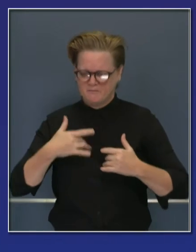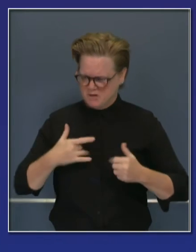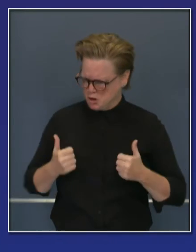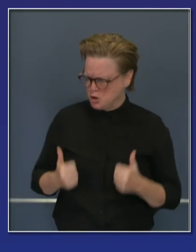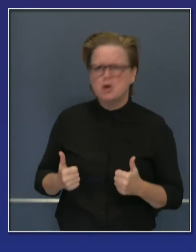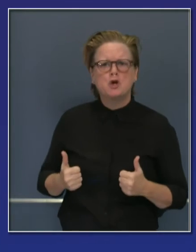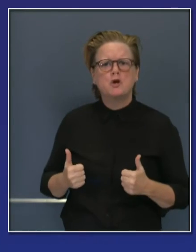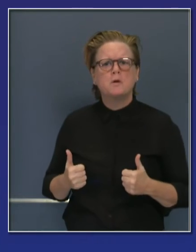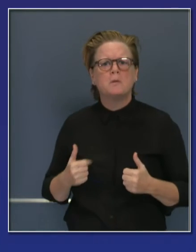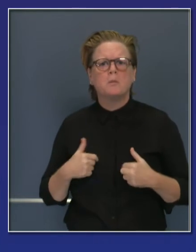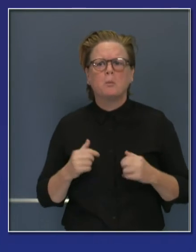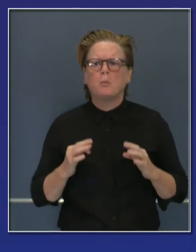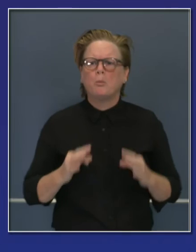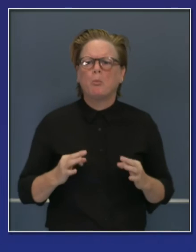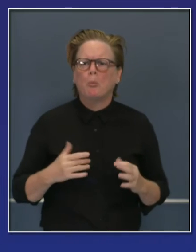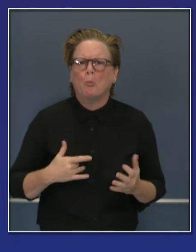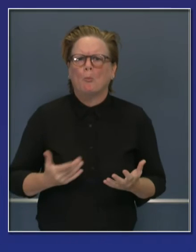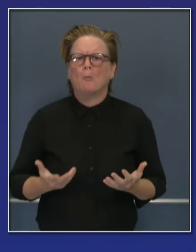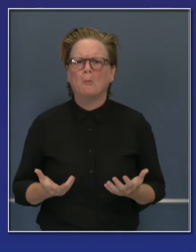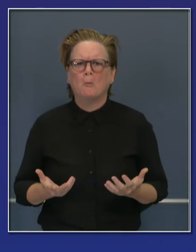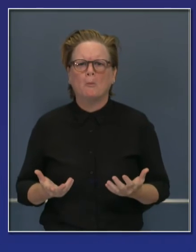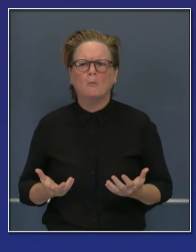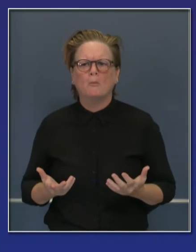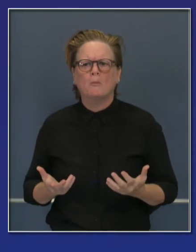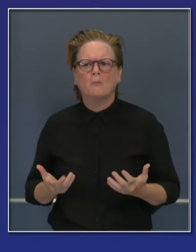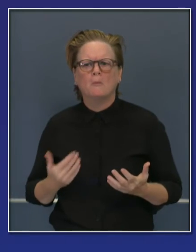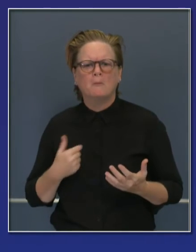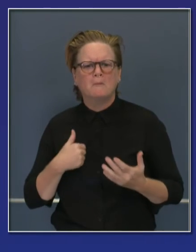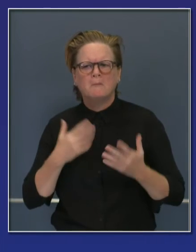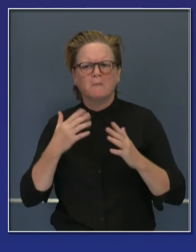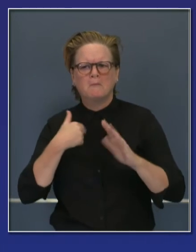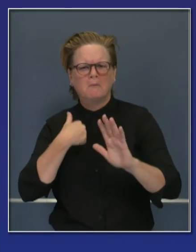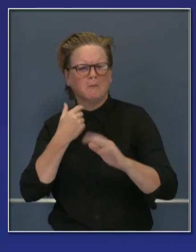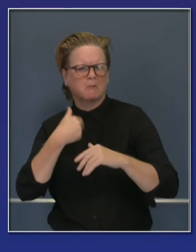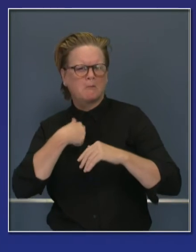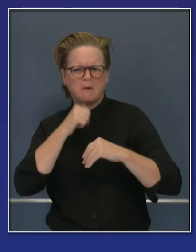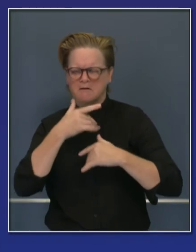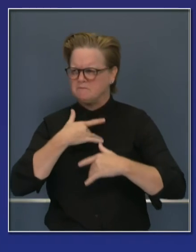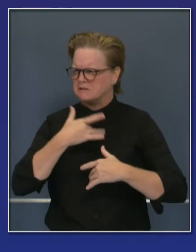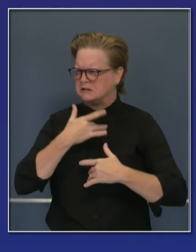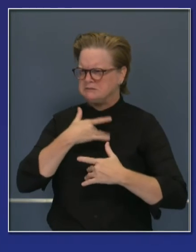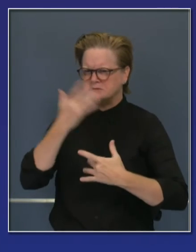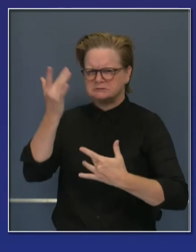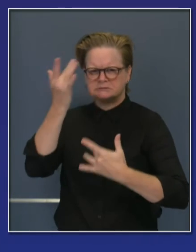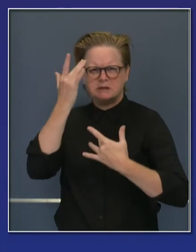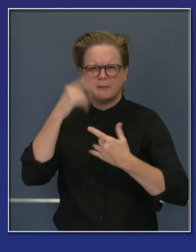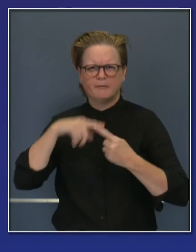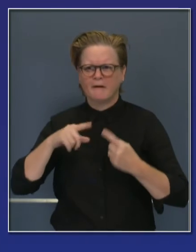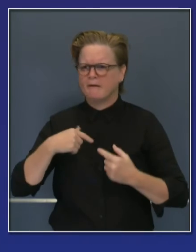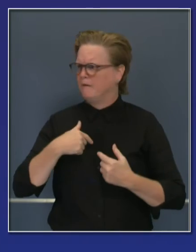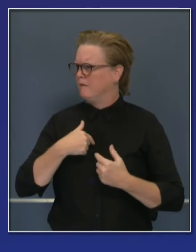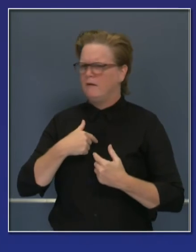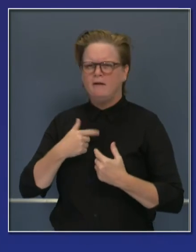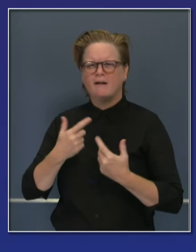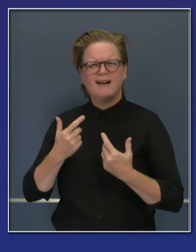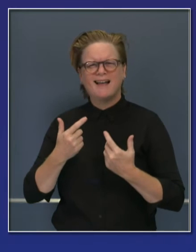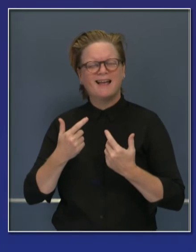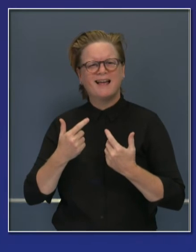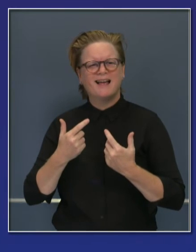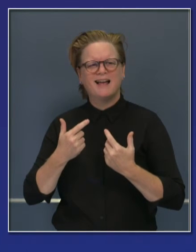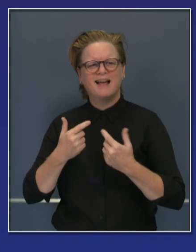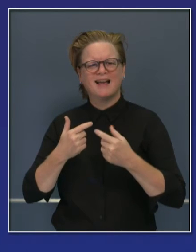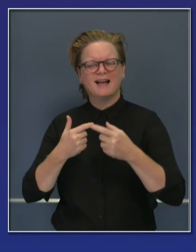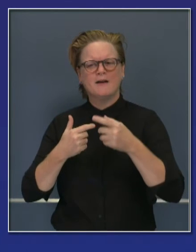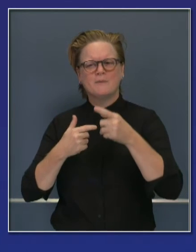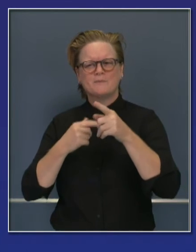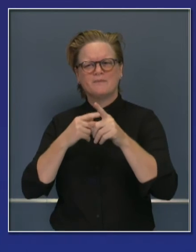sick at all, they're the asymptomatic or pre-symptomatic individuals, folks who will never need to go into an urgent care center,